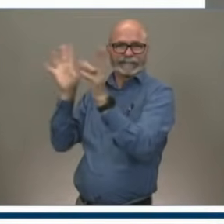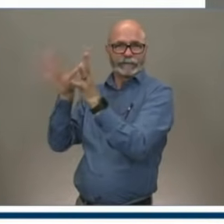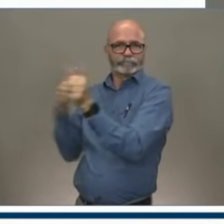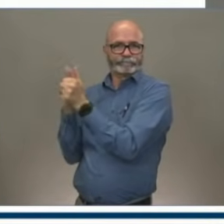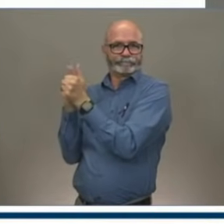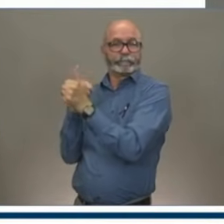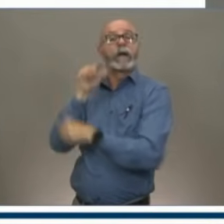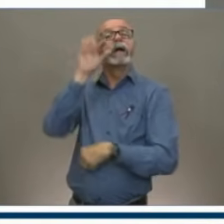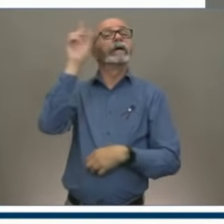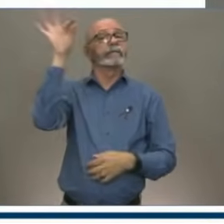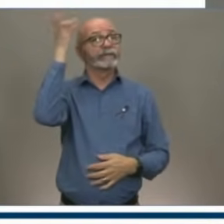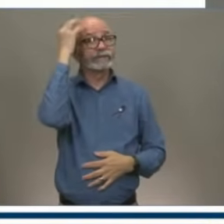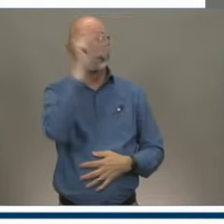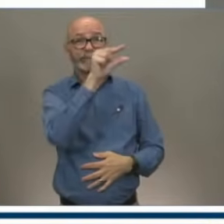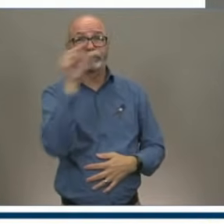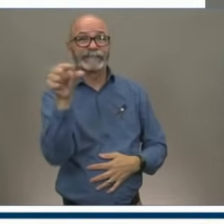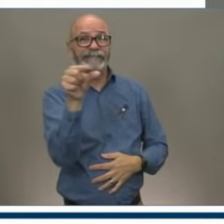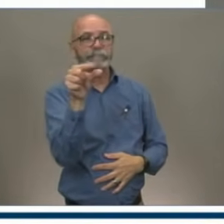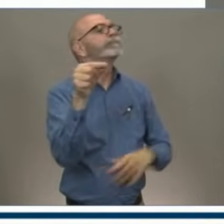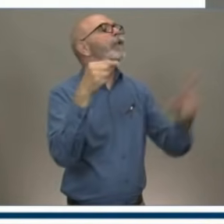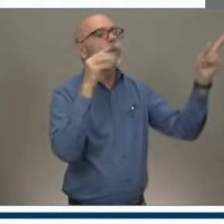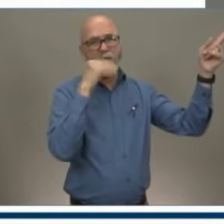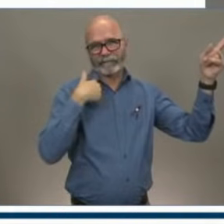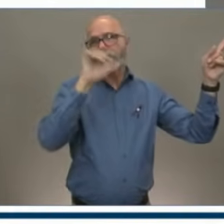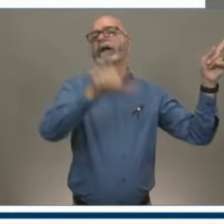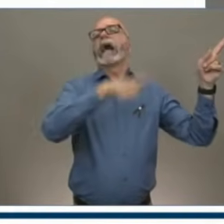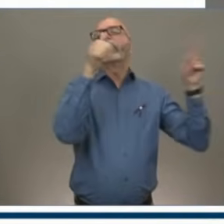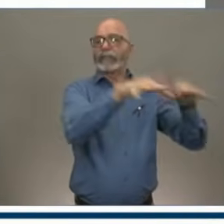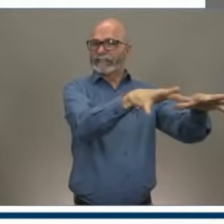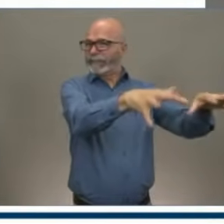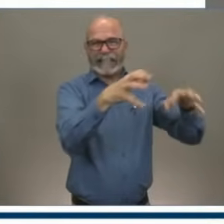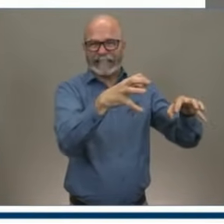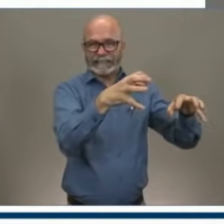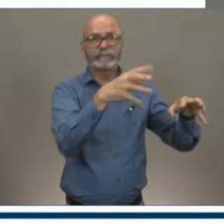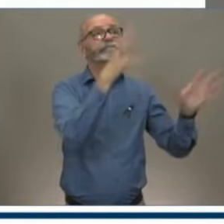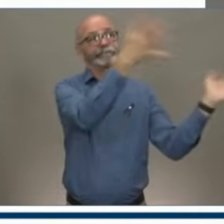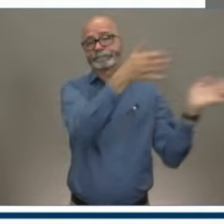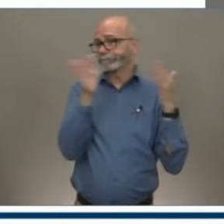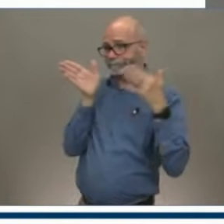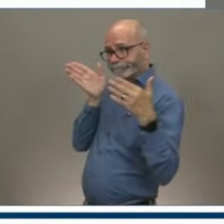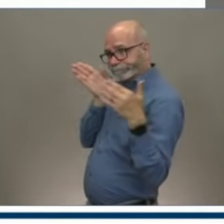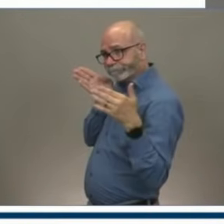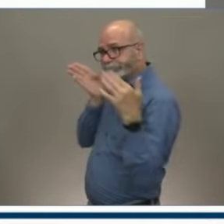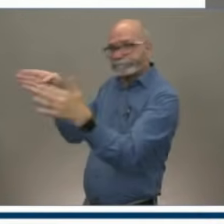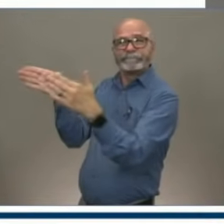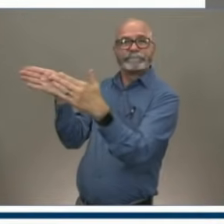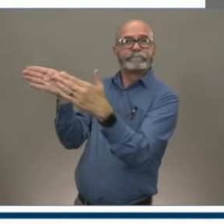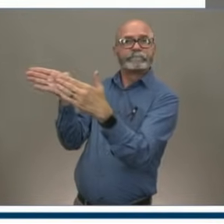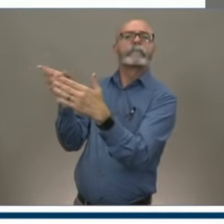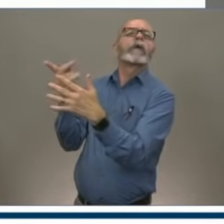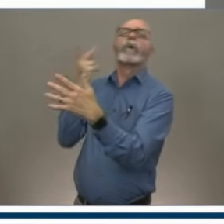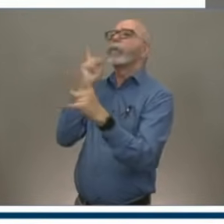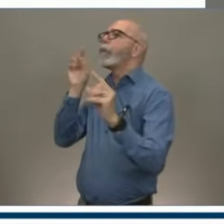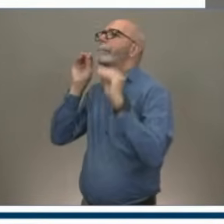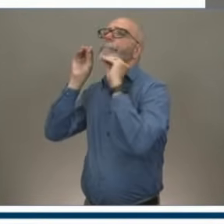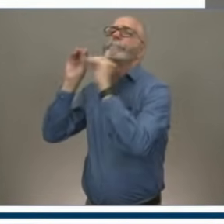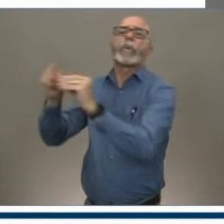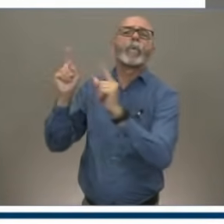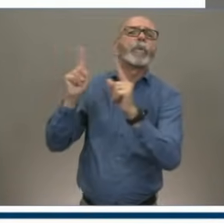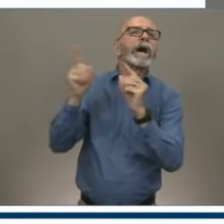providing another ultra-low freezer for our biodepot, and we're in the process of looking at what our additional needs will